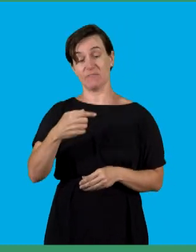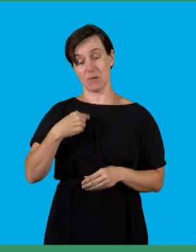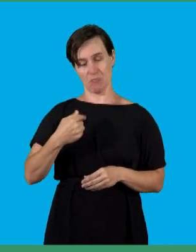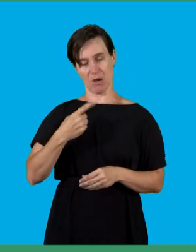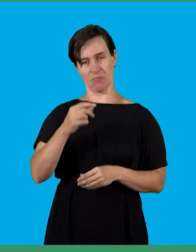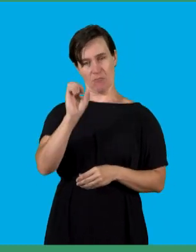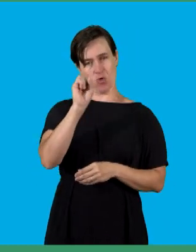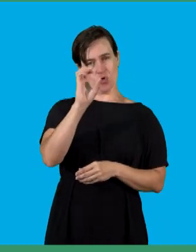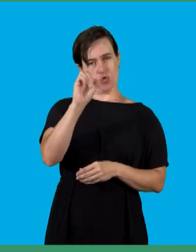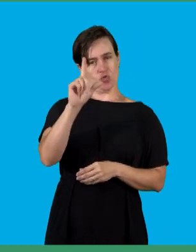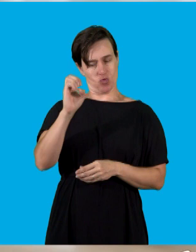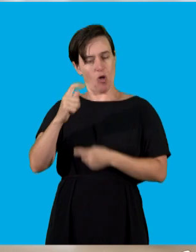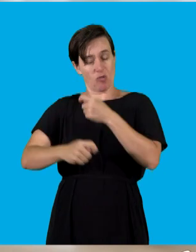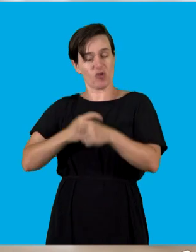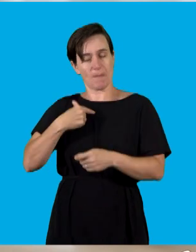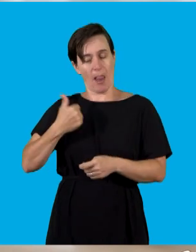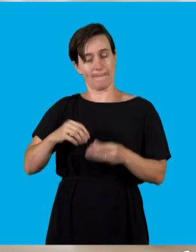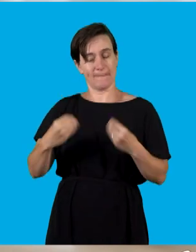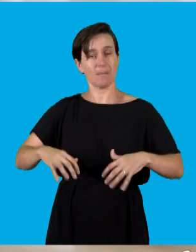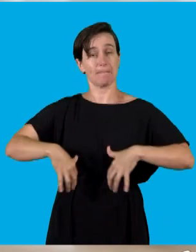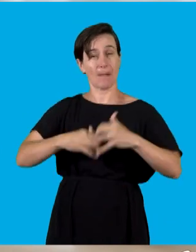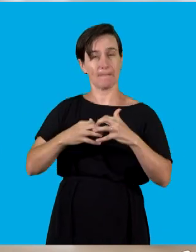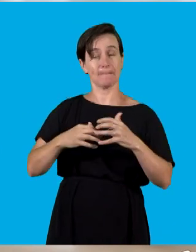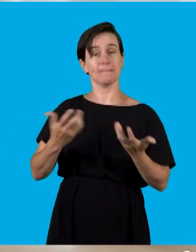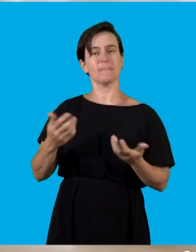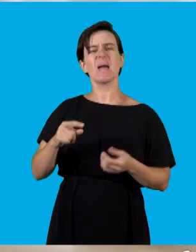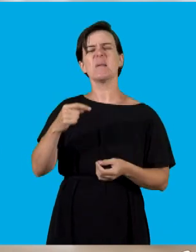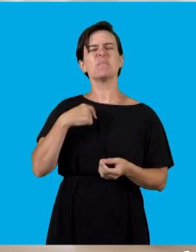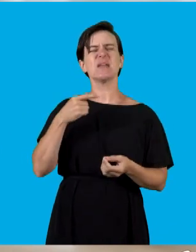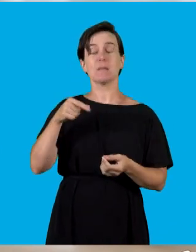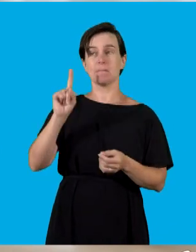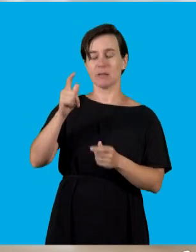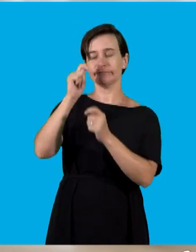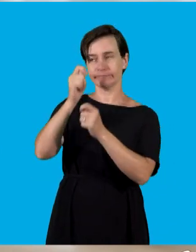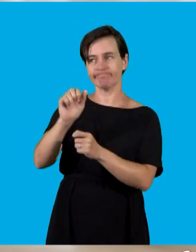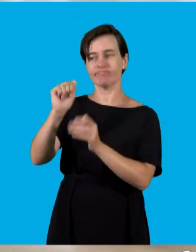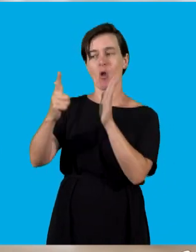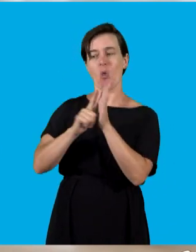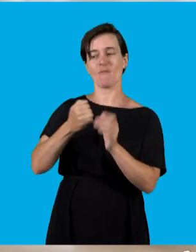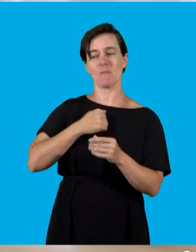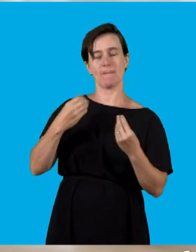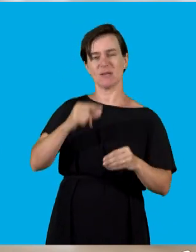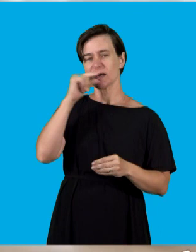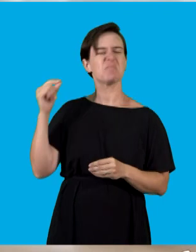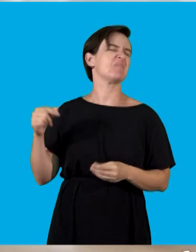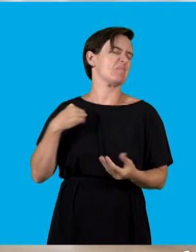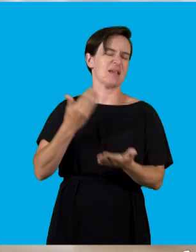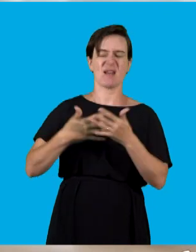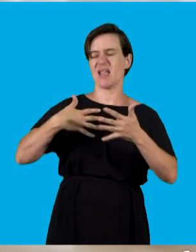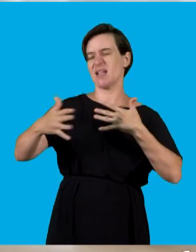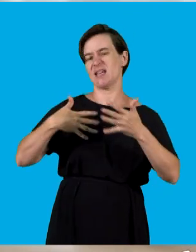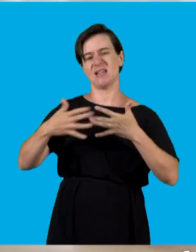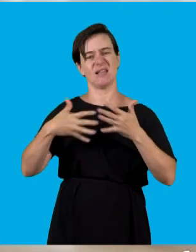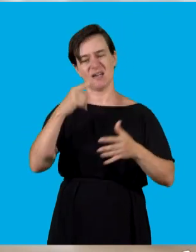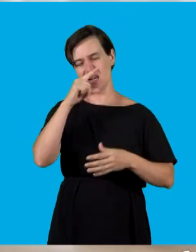a one-man business or a sole trader or a sole proprietor, there are no legal requirements in terms of the name. You can name